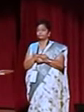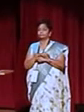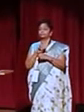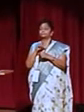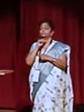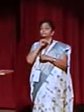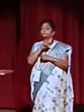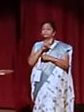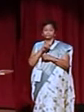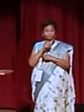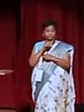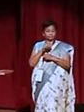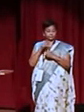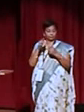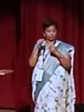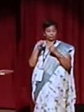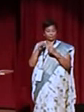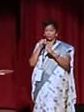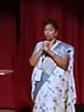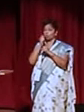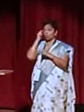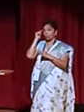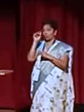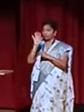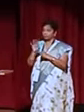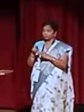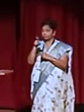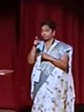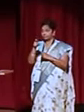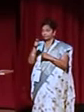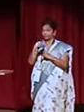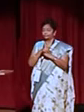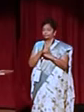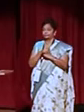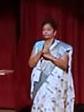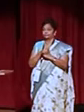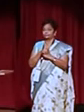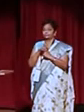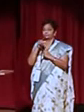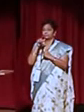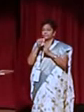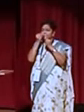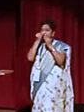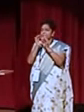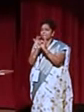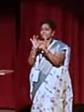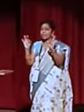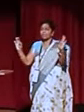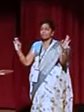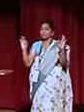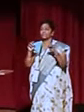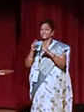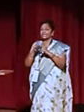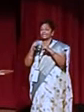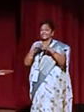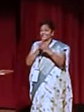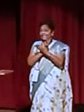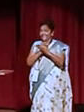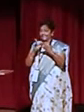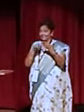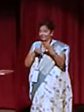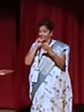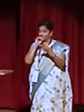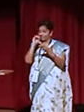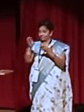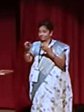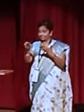room, furnished with simple wooden furniture. Even a simplified audio description would give a